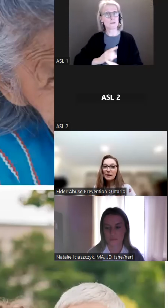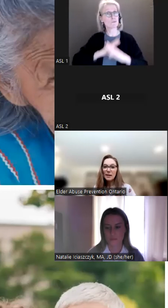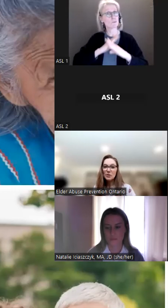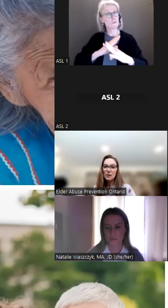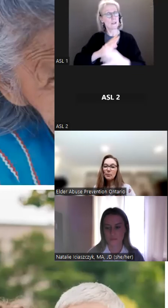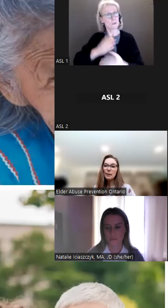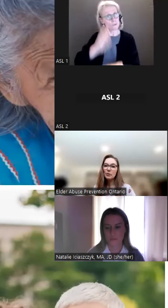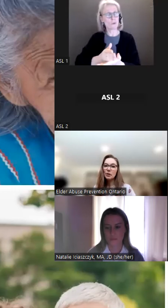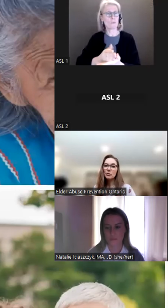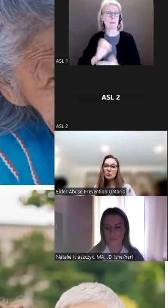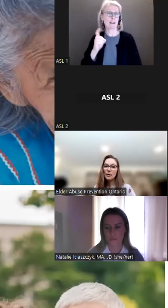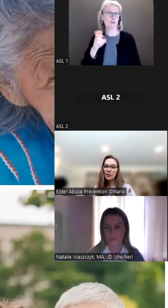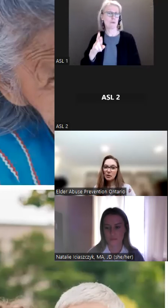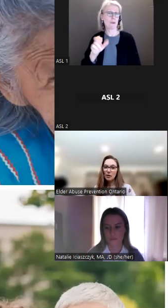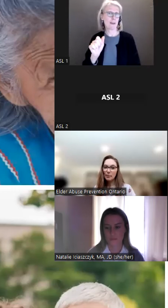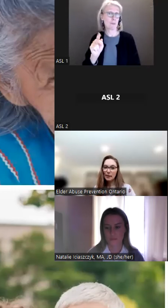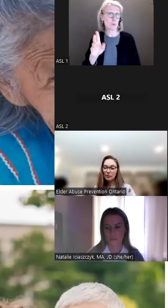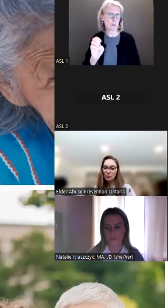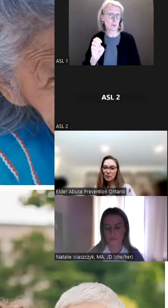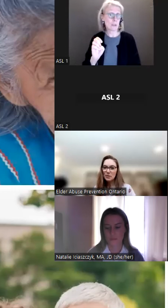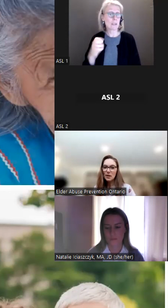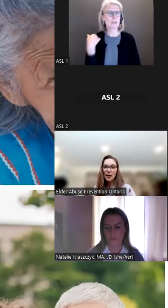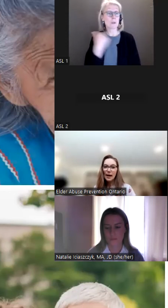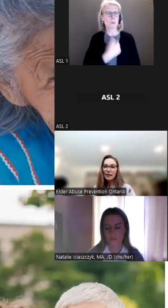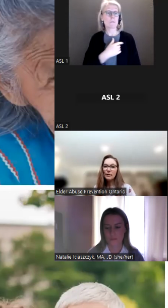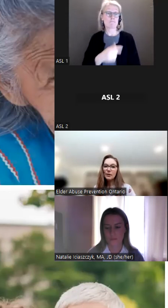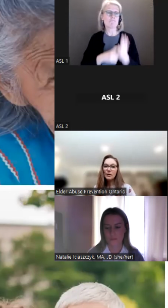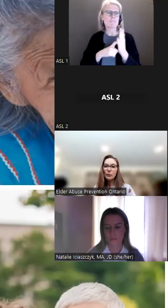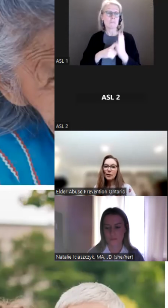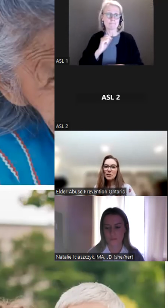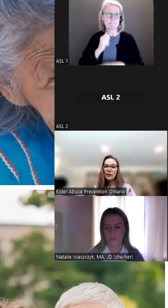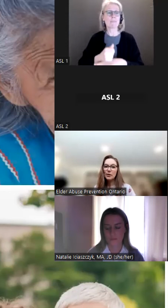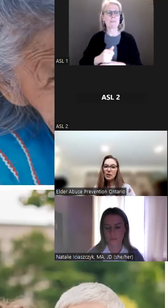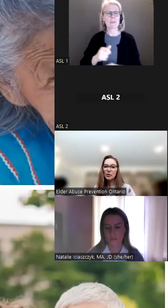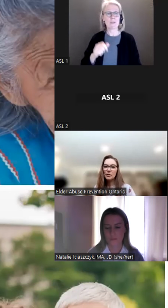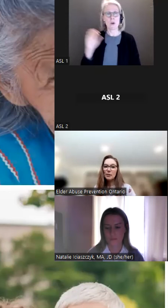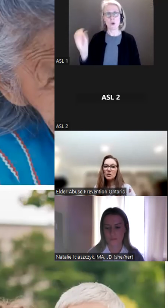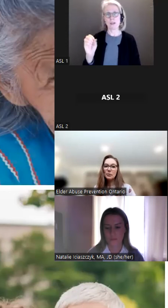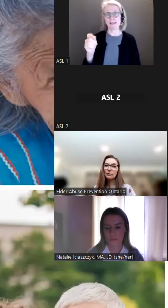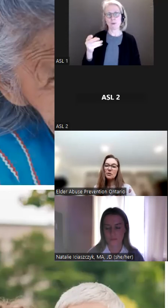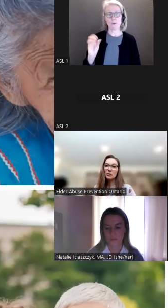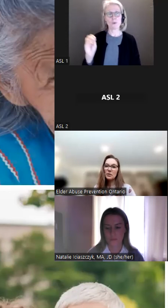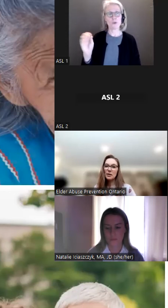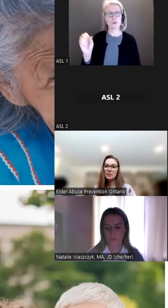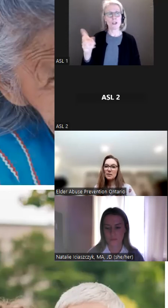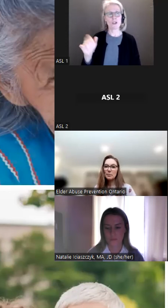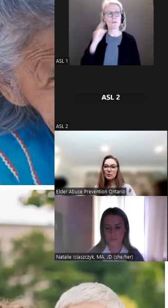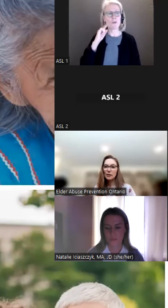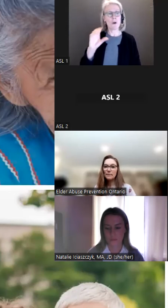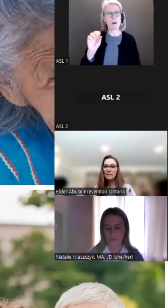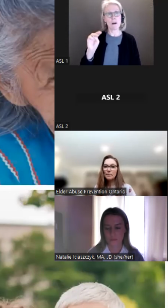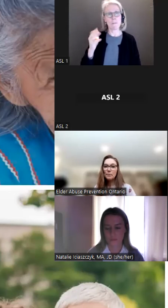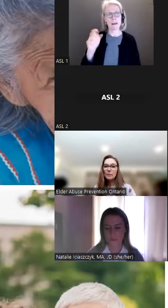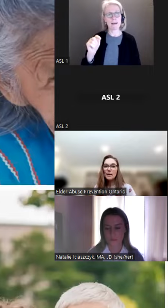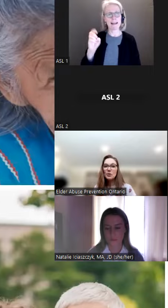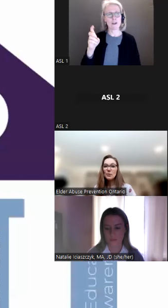are mandated to implement Ontario's strategy to combat elder abuse and funded for that strategy under the Ministry for Seniors and